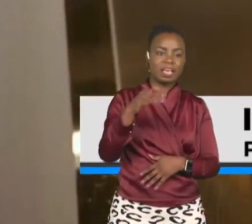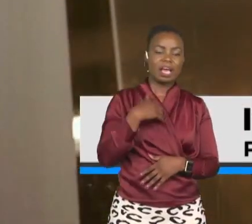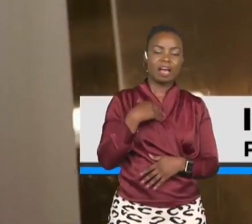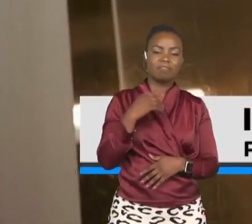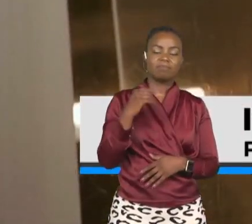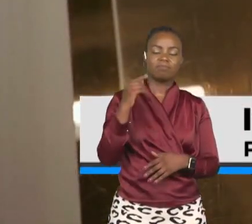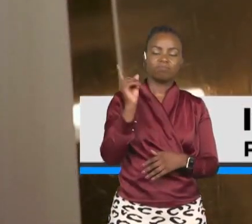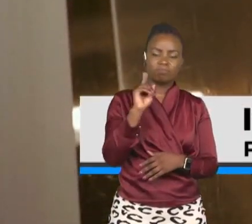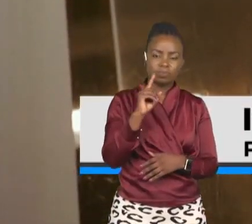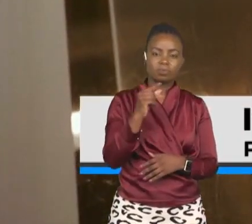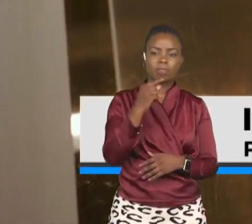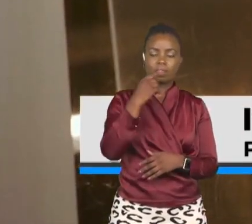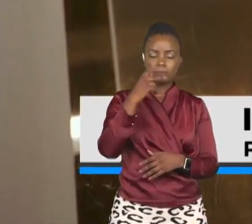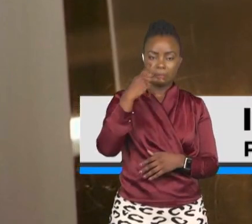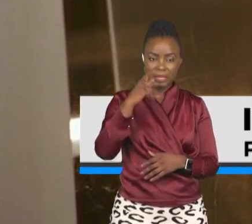brush strokes and sells for